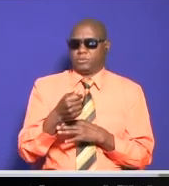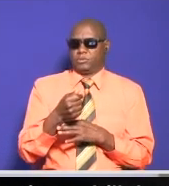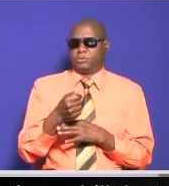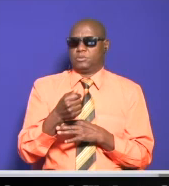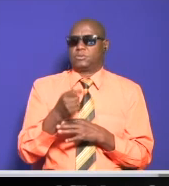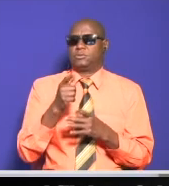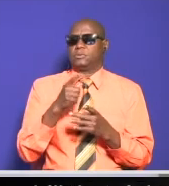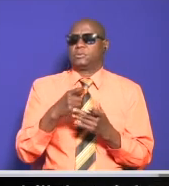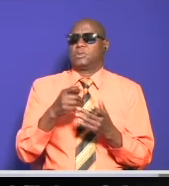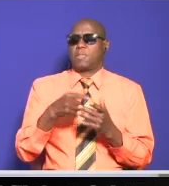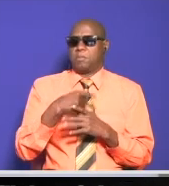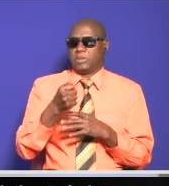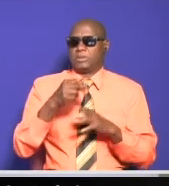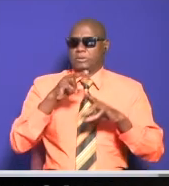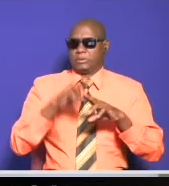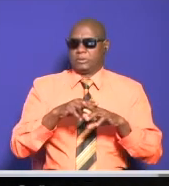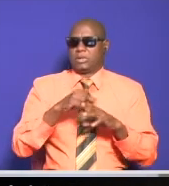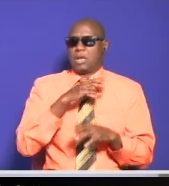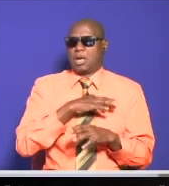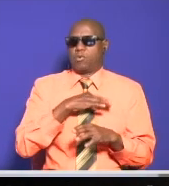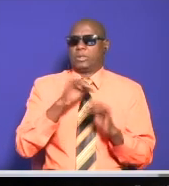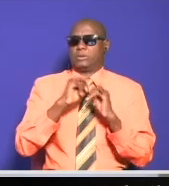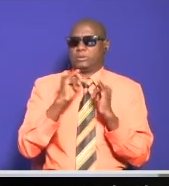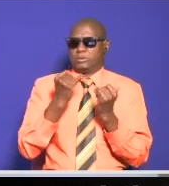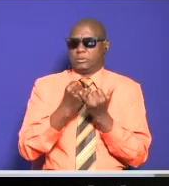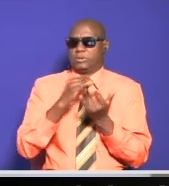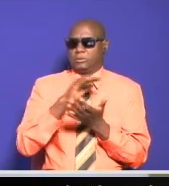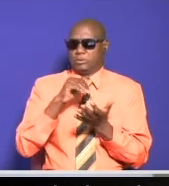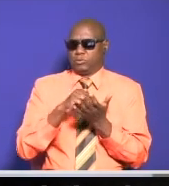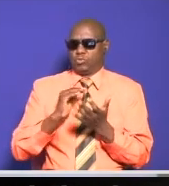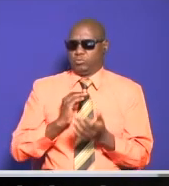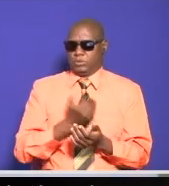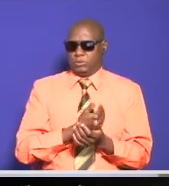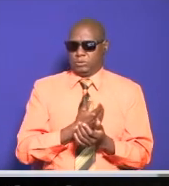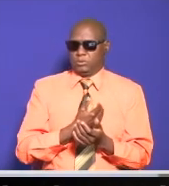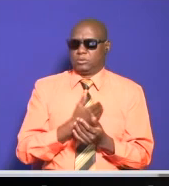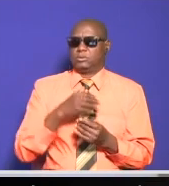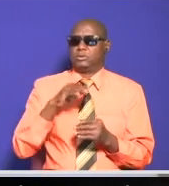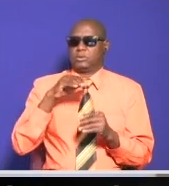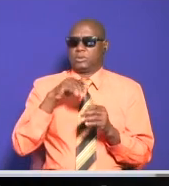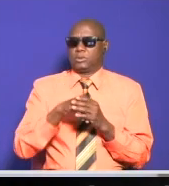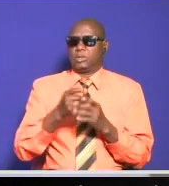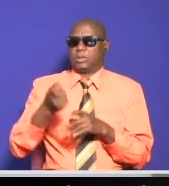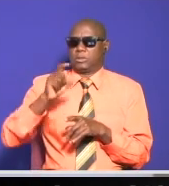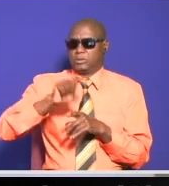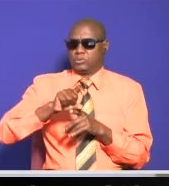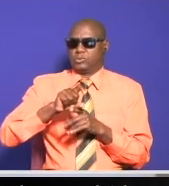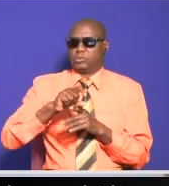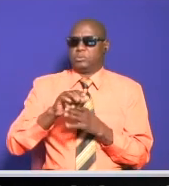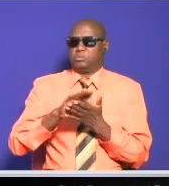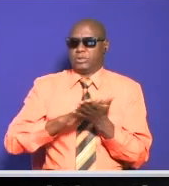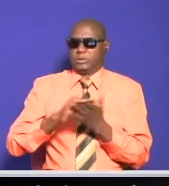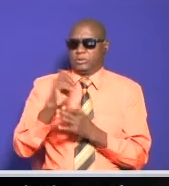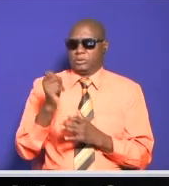ceases. Payment of sitting allowance for institutional internal committees in addition to the basic salary amounts to